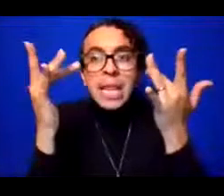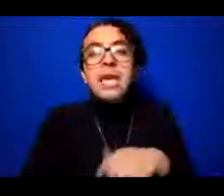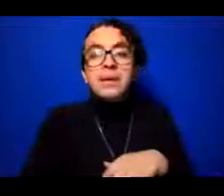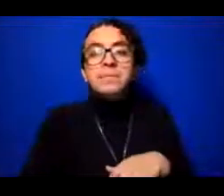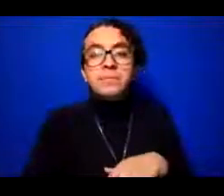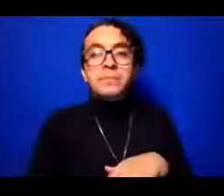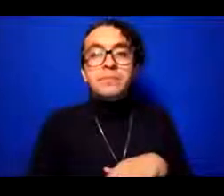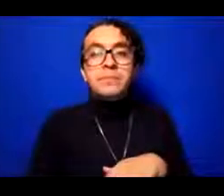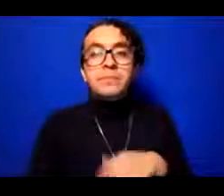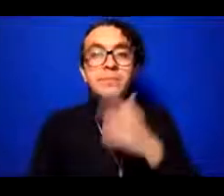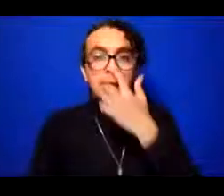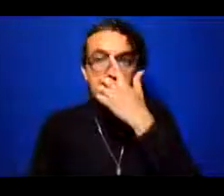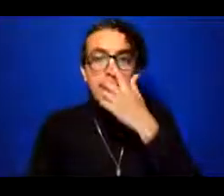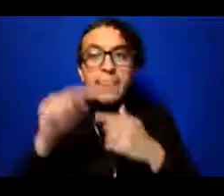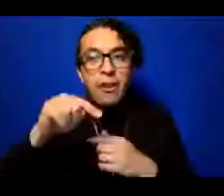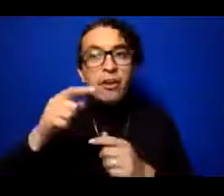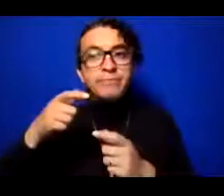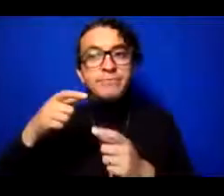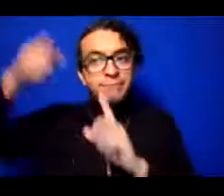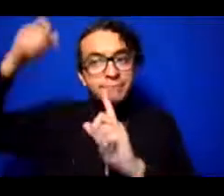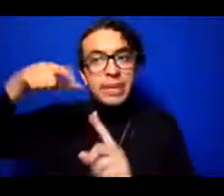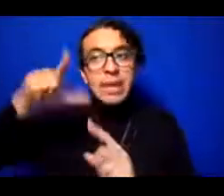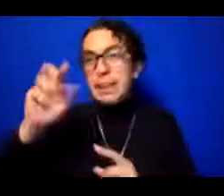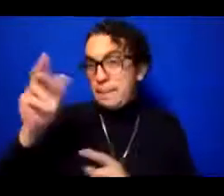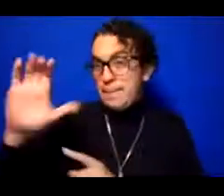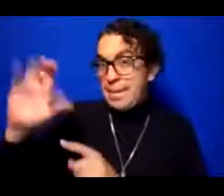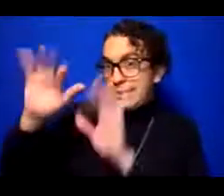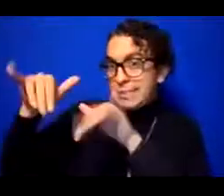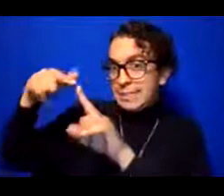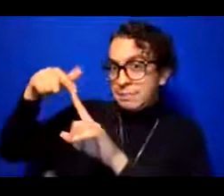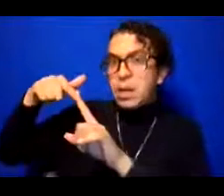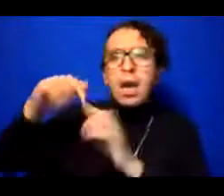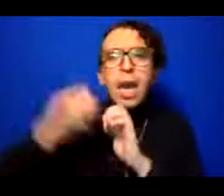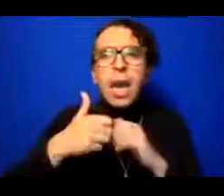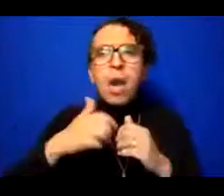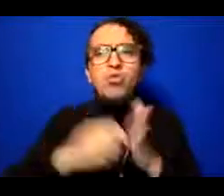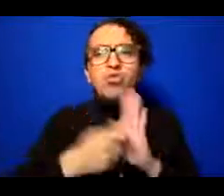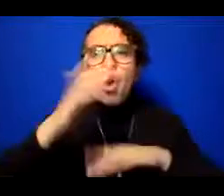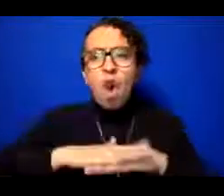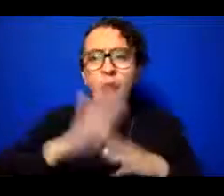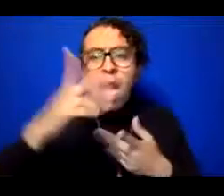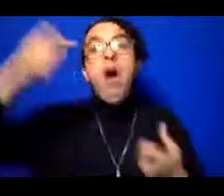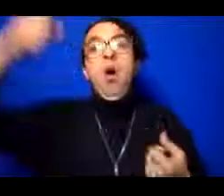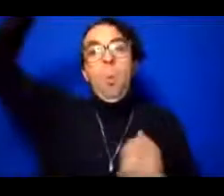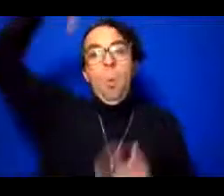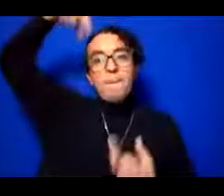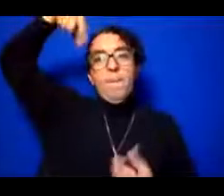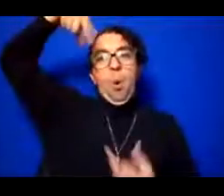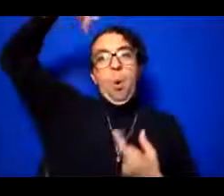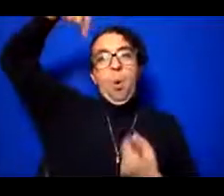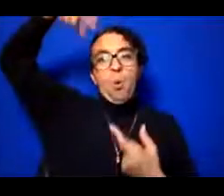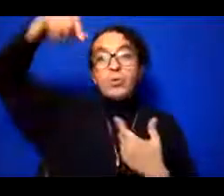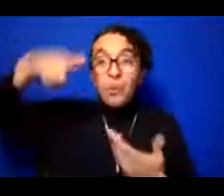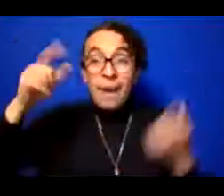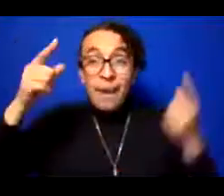are driven by the limbic system. So that's turned on with hormones. So when we get when we hit puberty, we get lovely estrogen